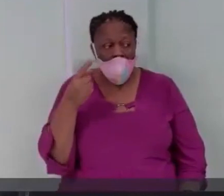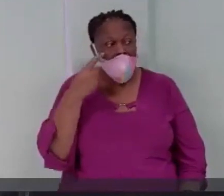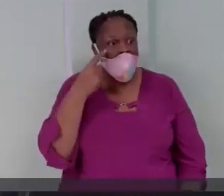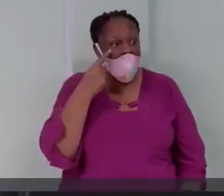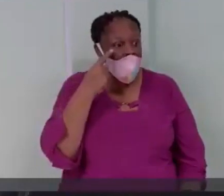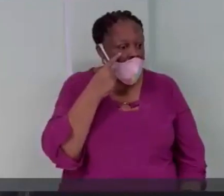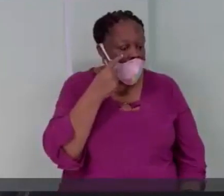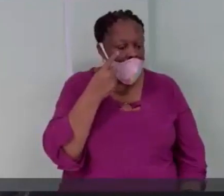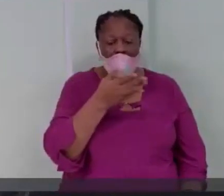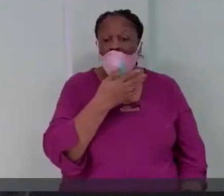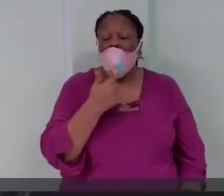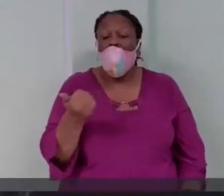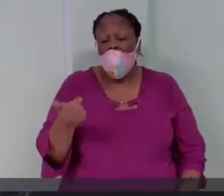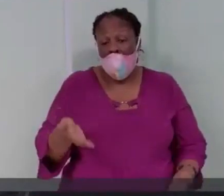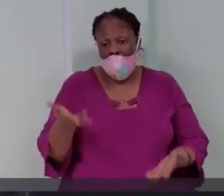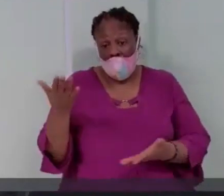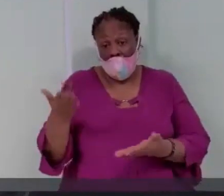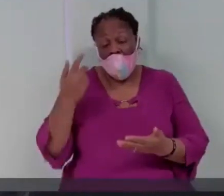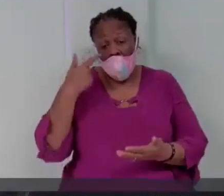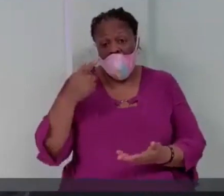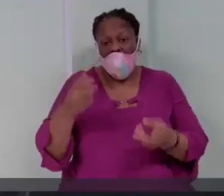criminal charges will be filed.